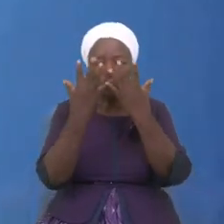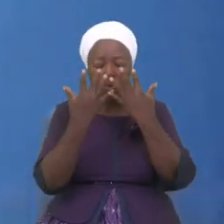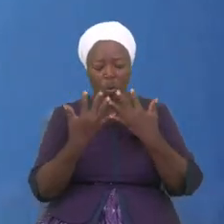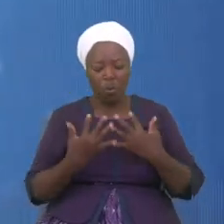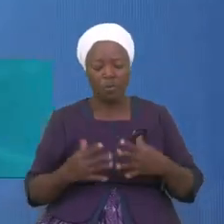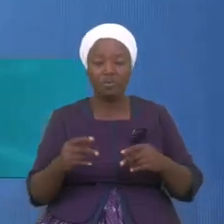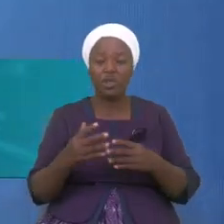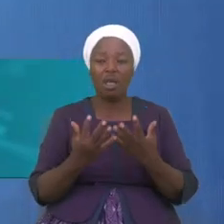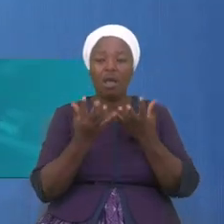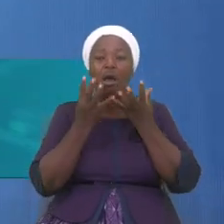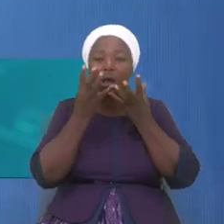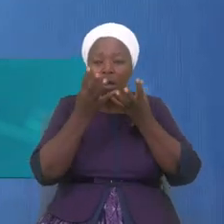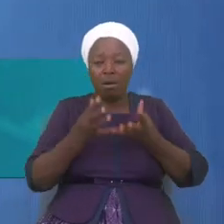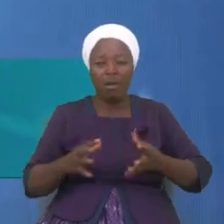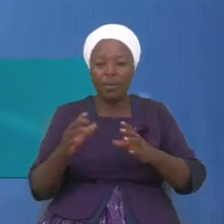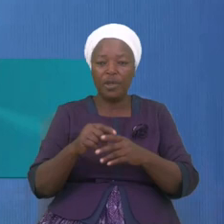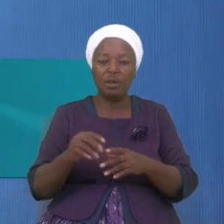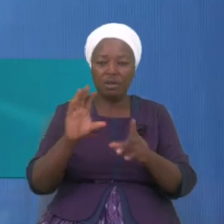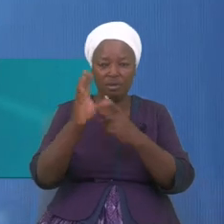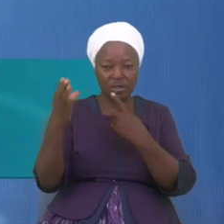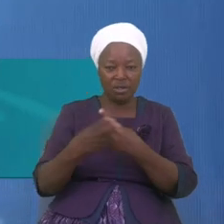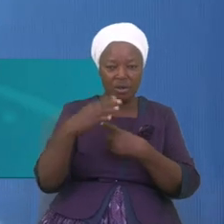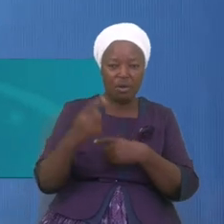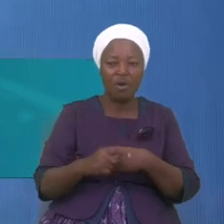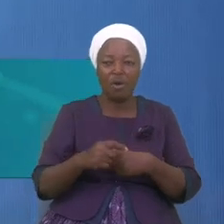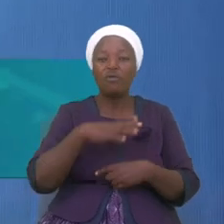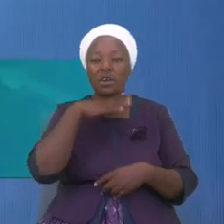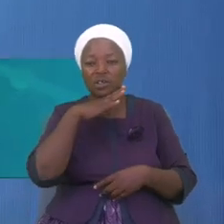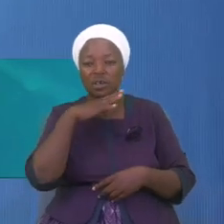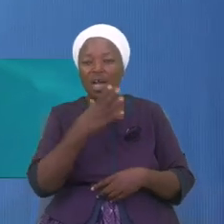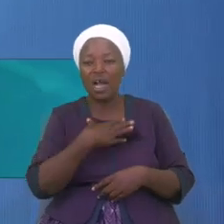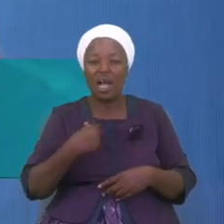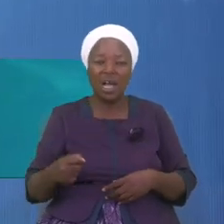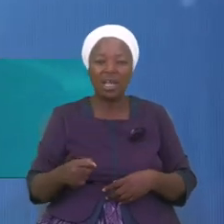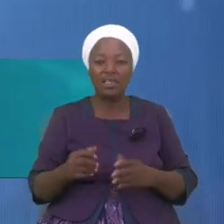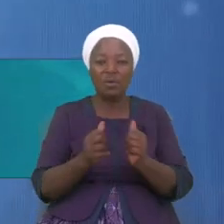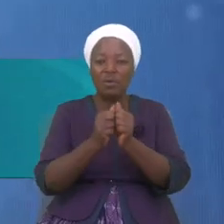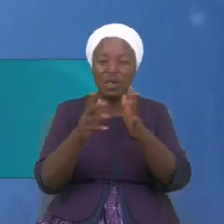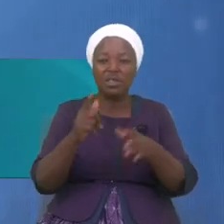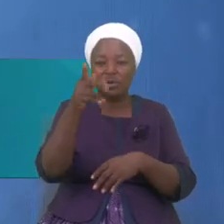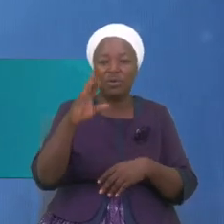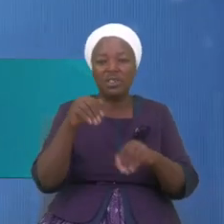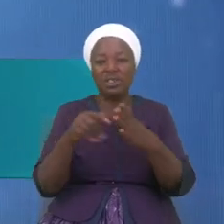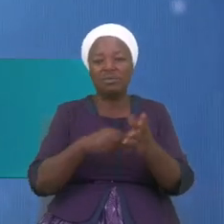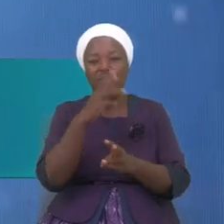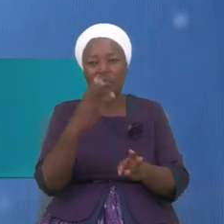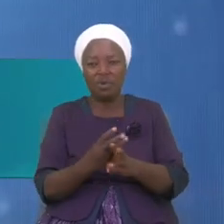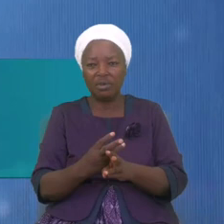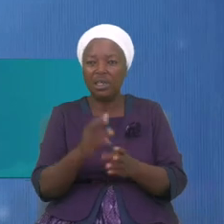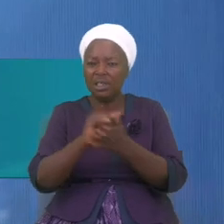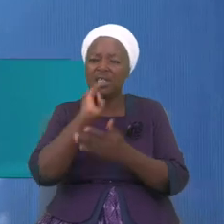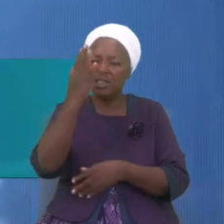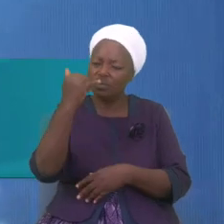of corruption and godlessness in the world. That's why we are where we are. That's